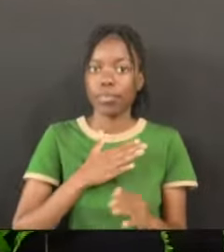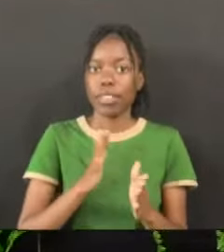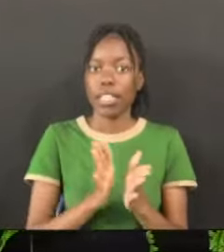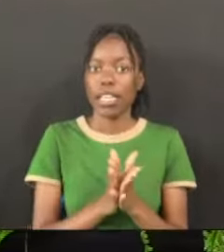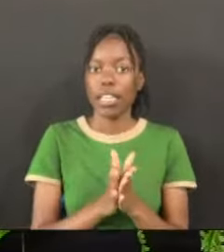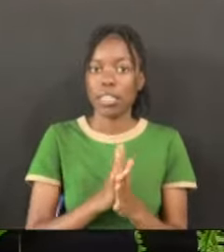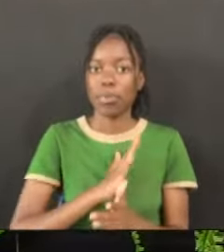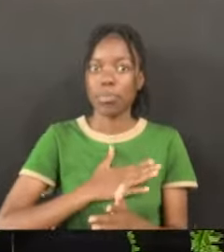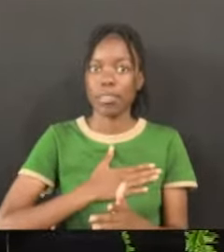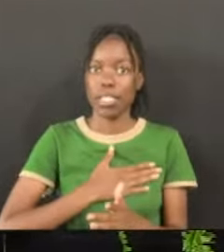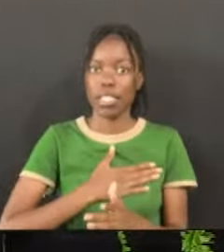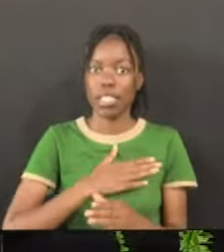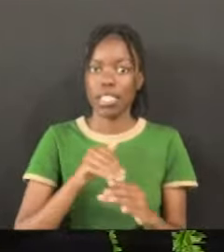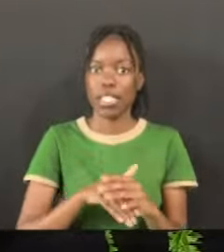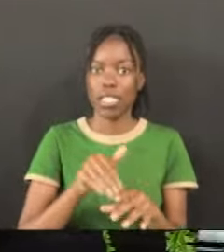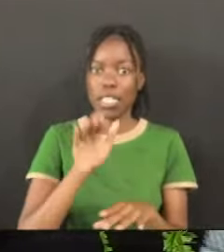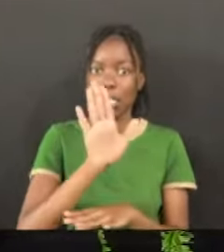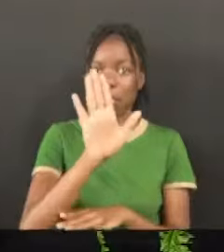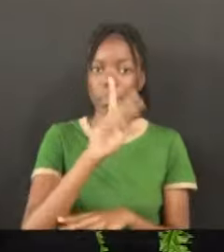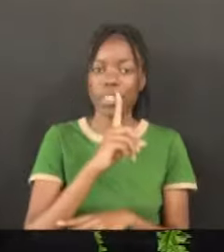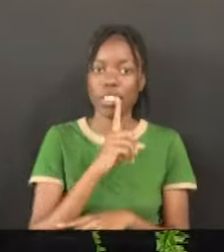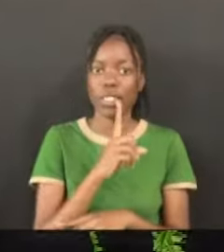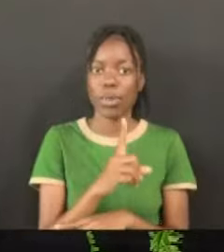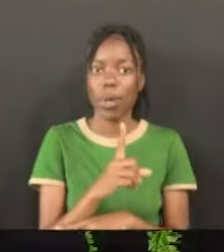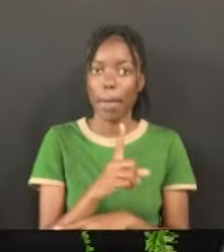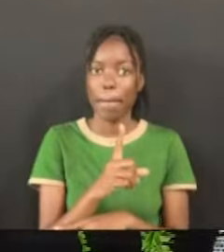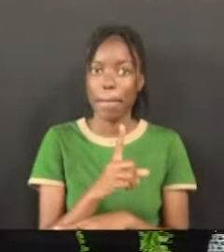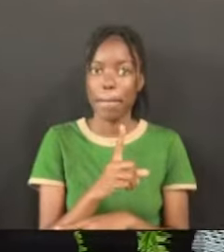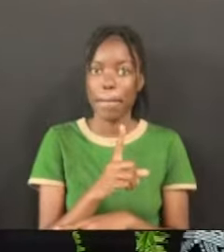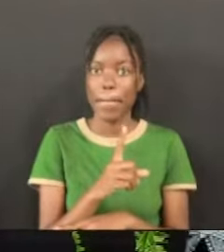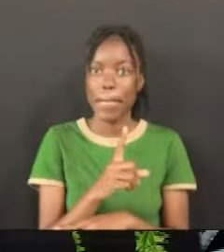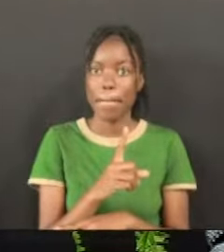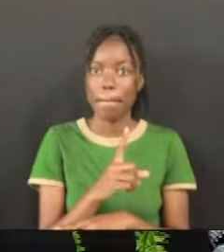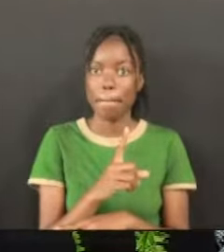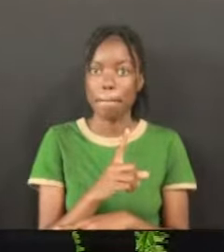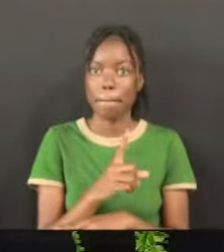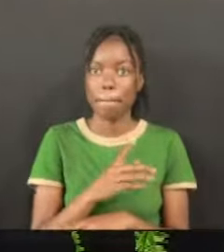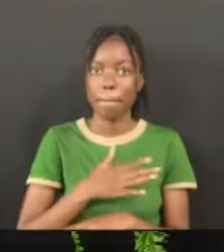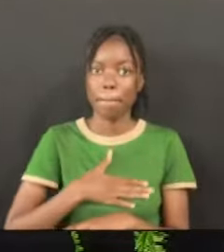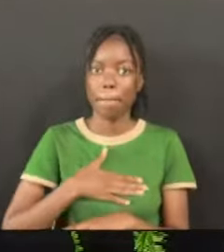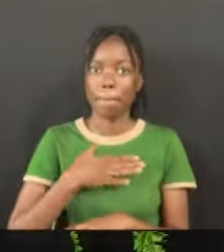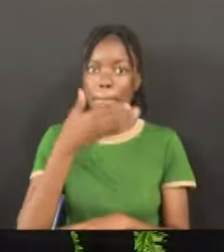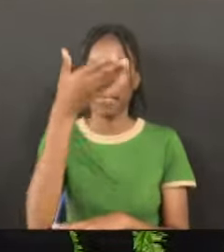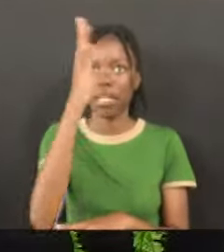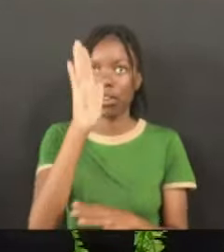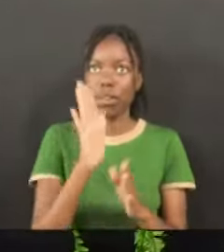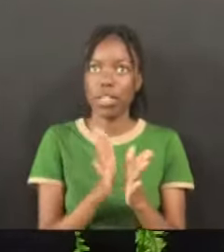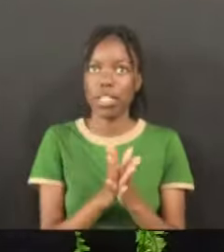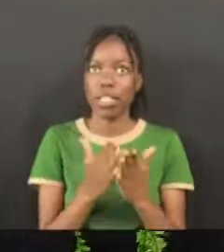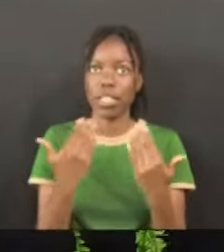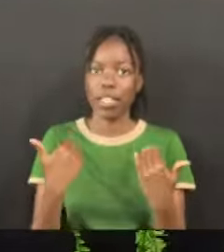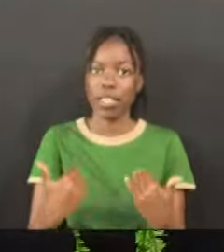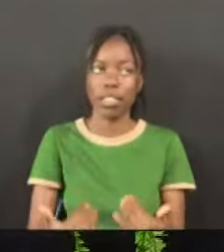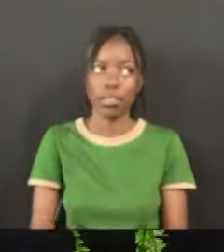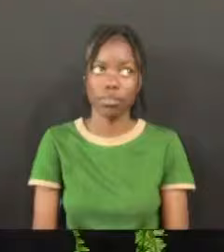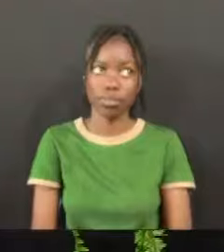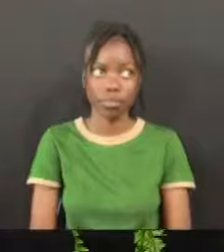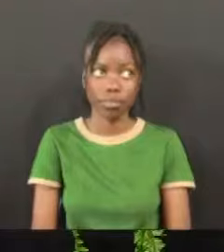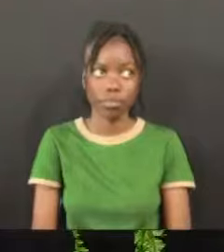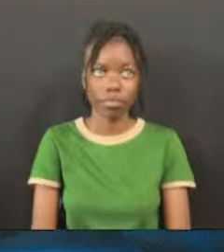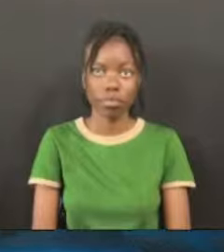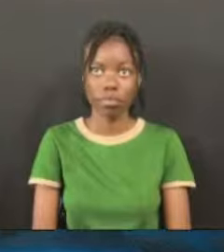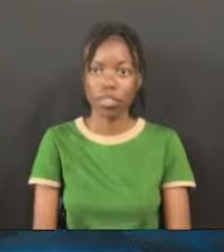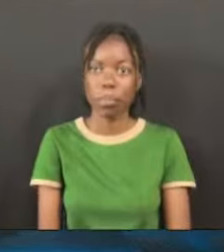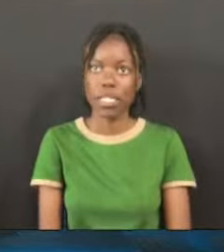him. And so, my God and I. Constance.